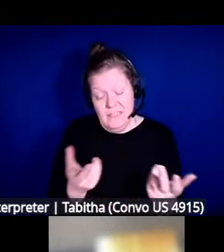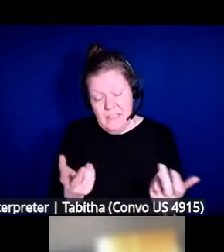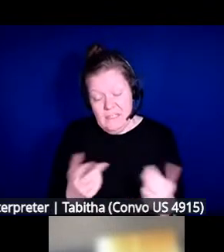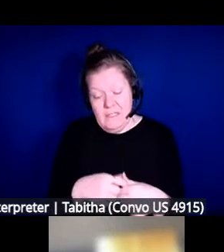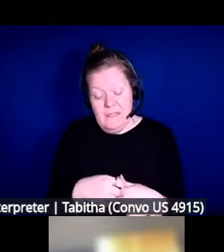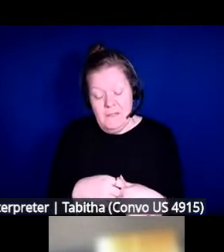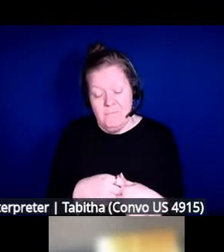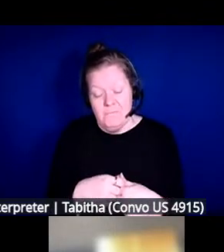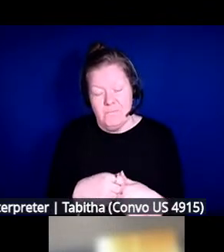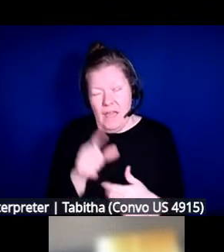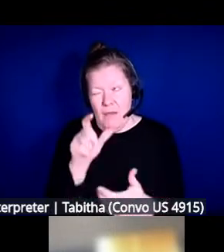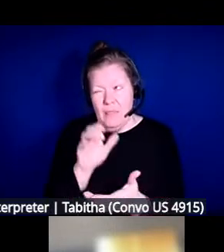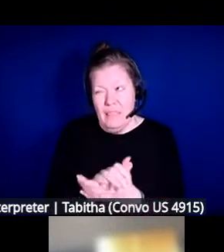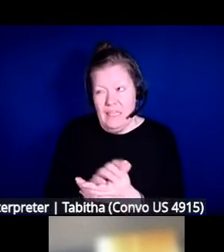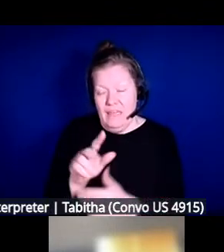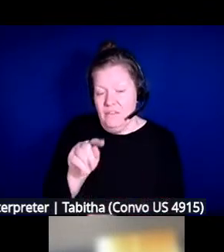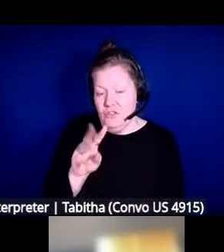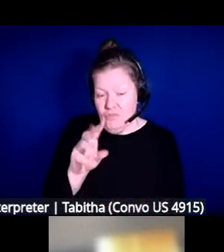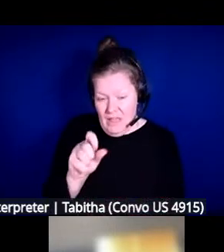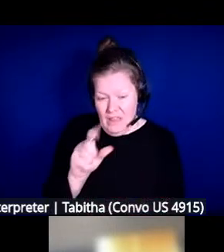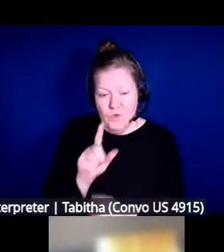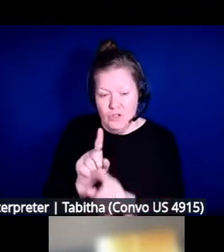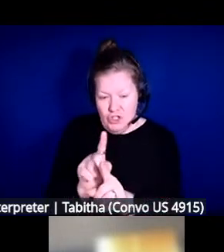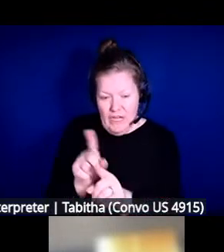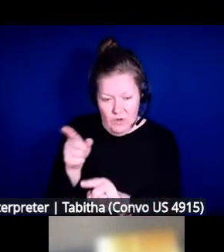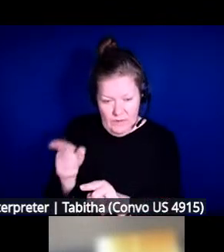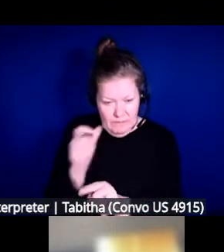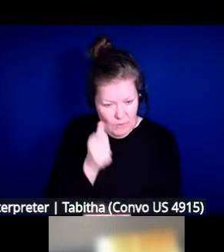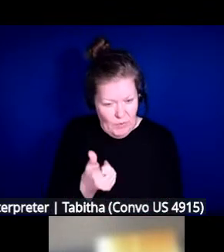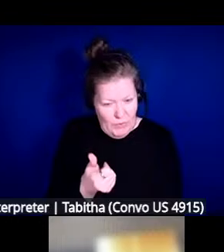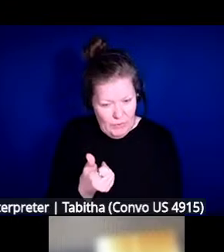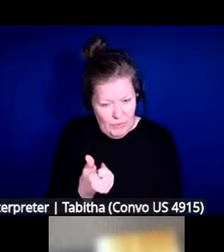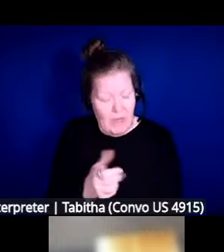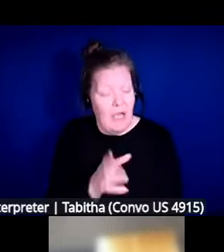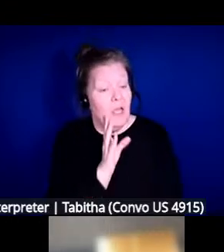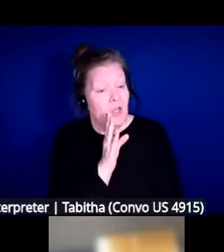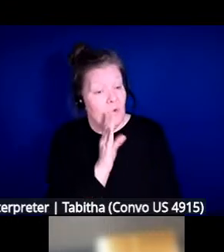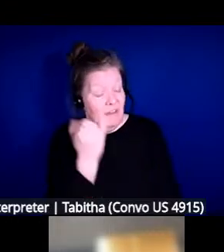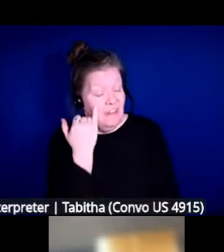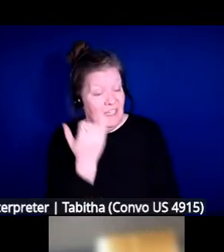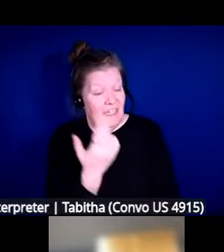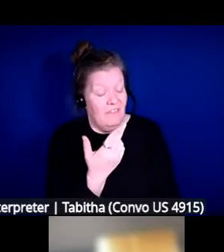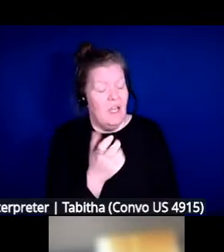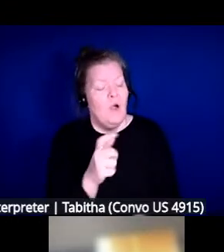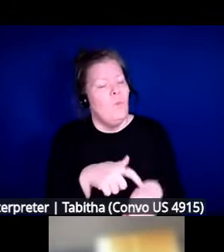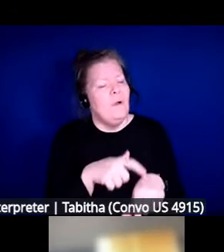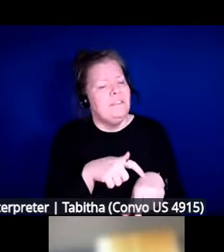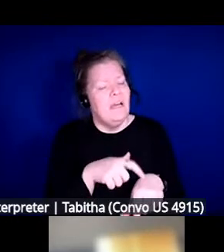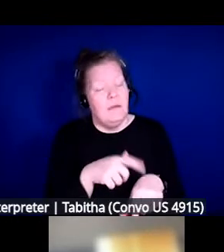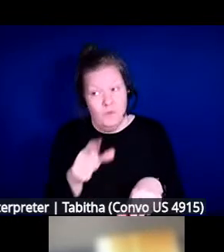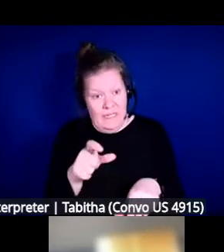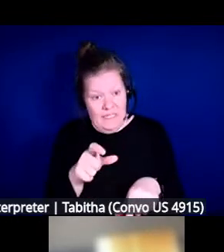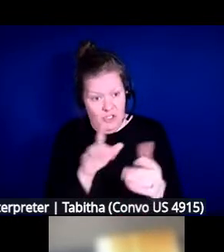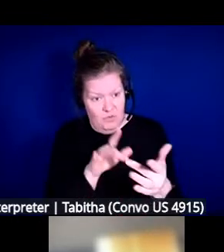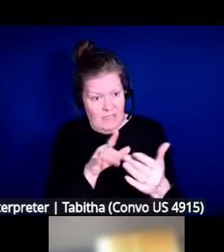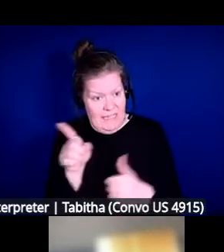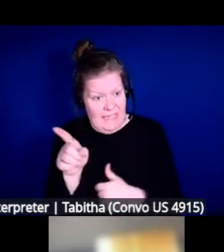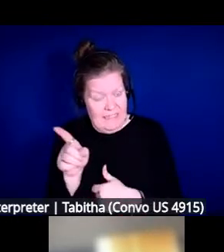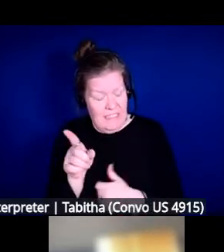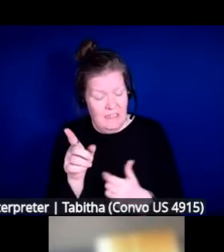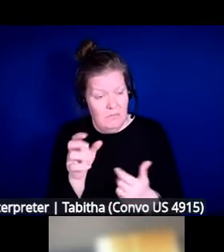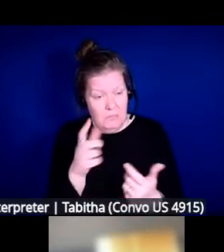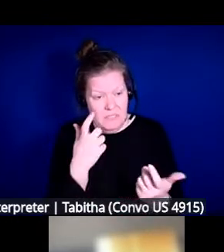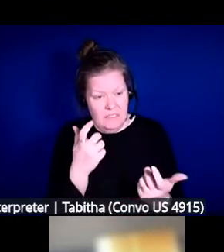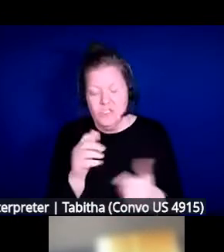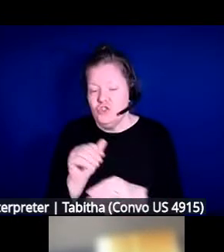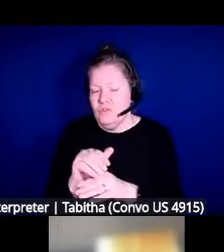So I believe Twyla, you're going to shadow him tomorrow. I will if he's. Okay. What time do I need to contact him or anything? Because